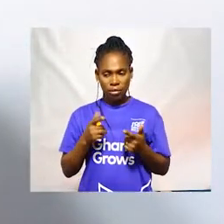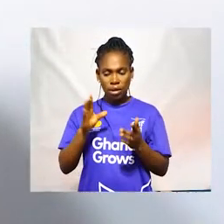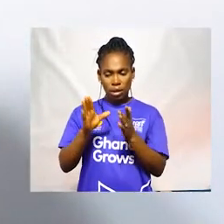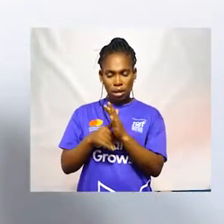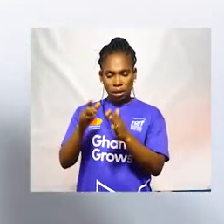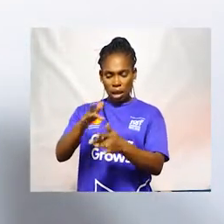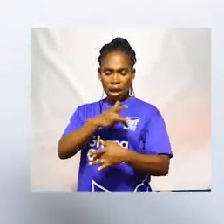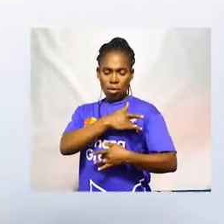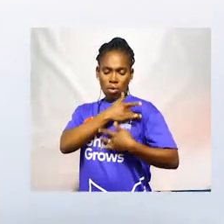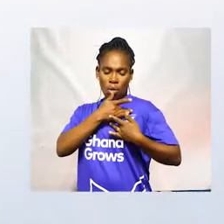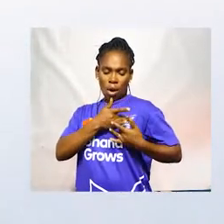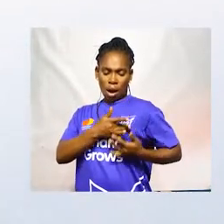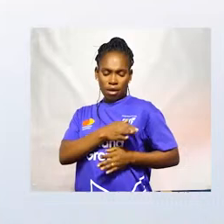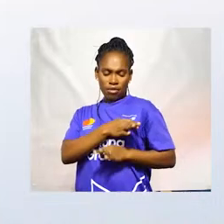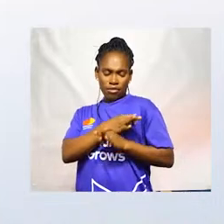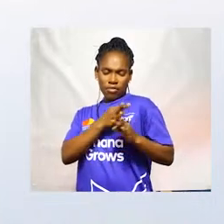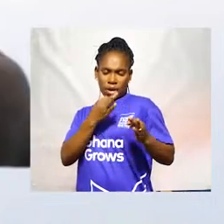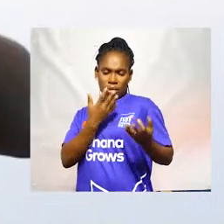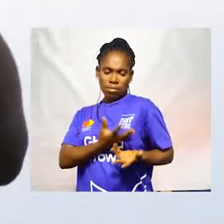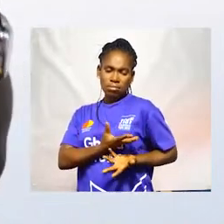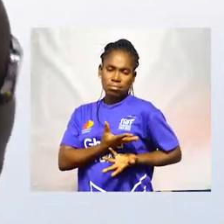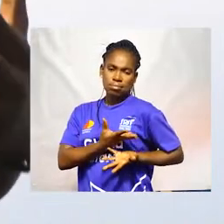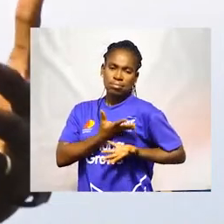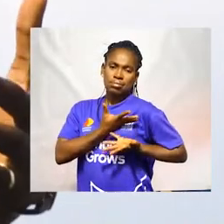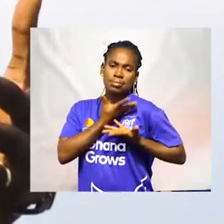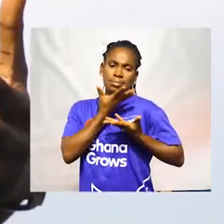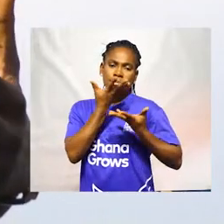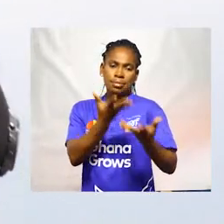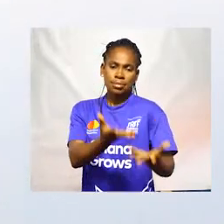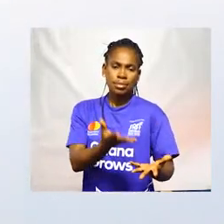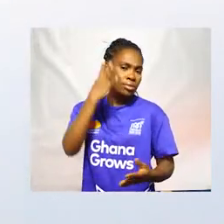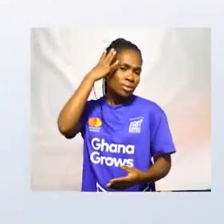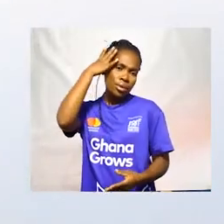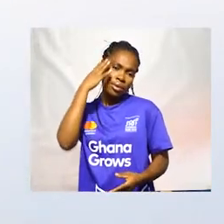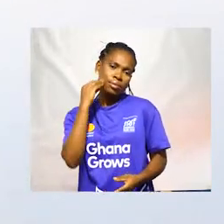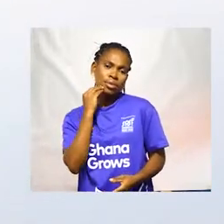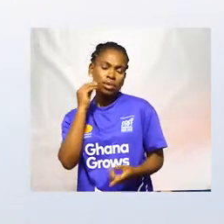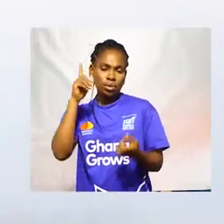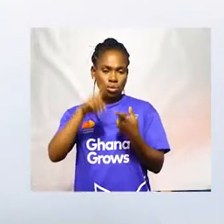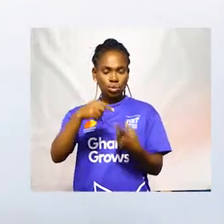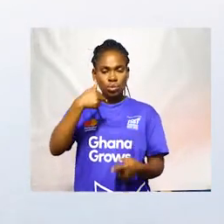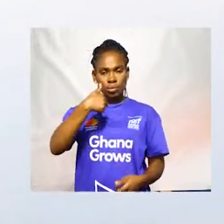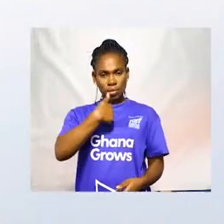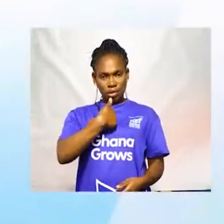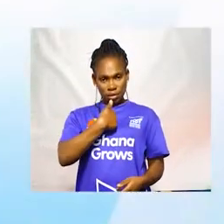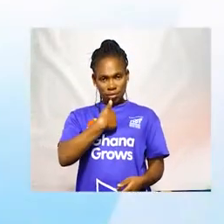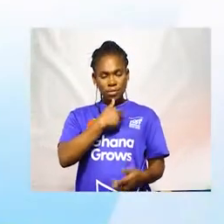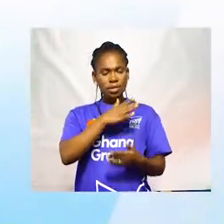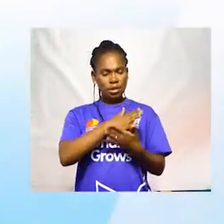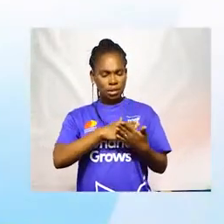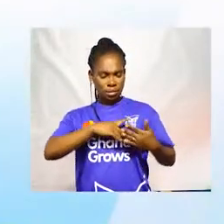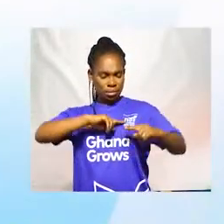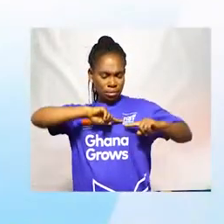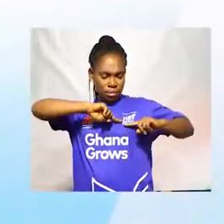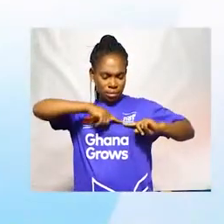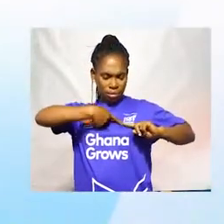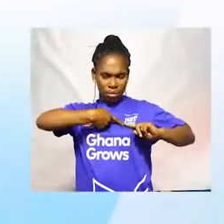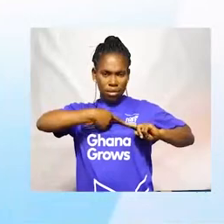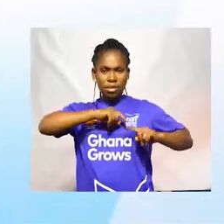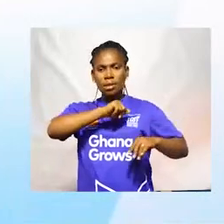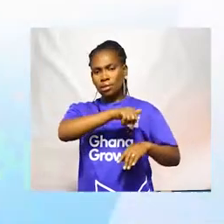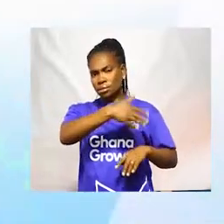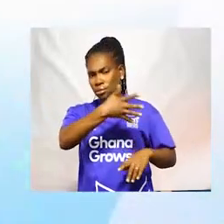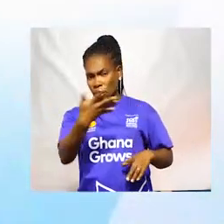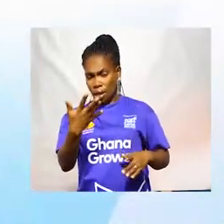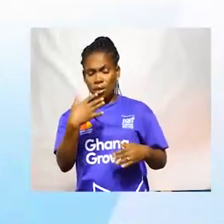of your heart, pour out your experiences to me. Some of which are very painful. Very painful. On the anvil